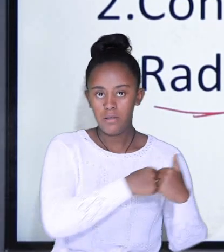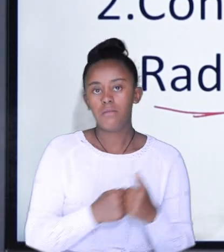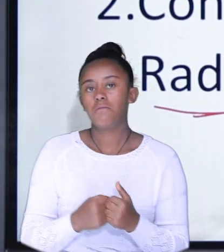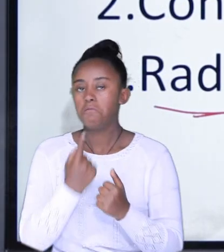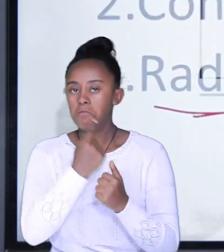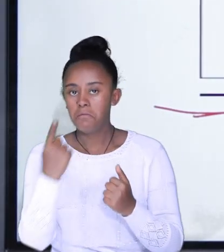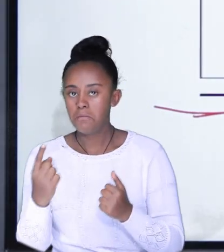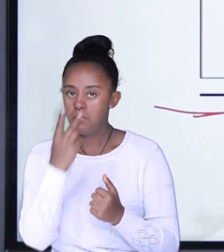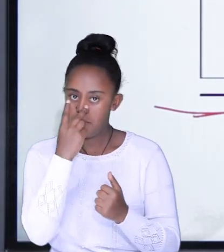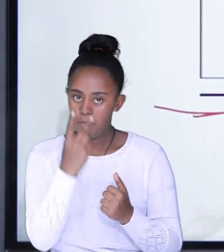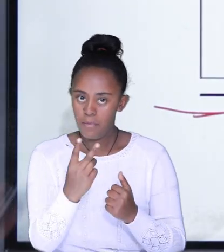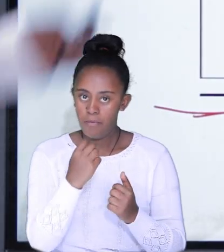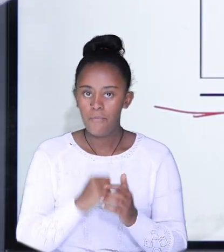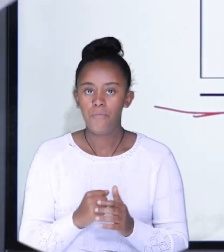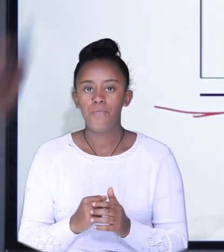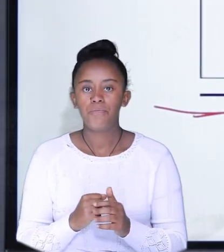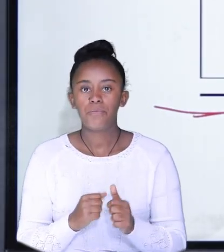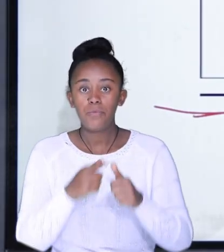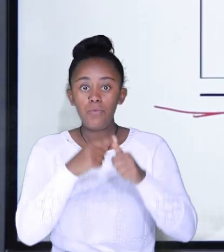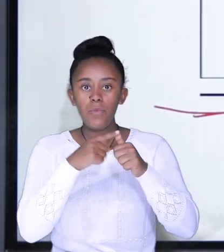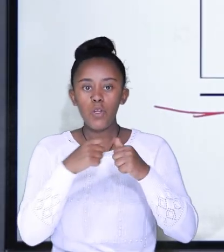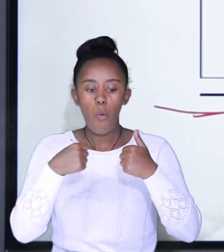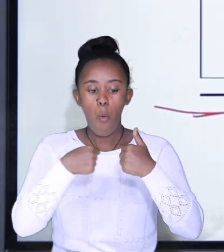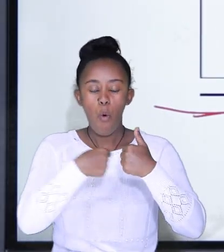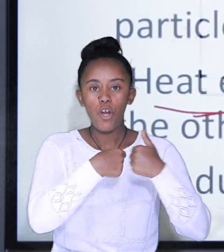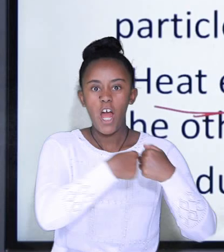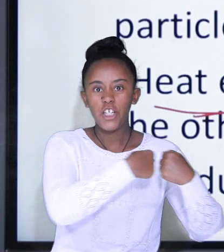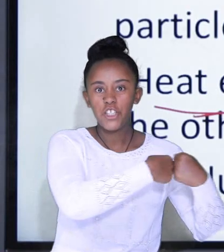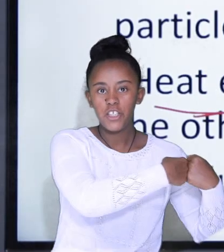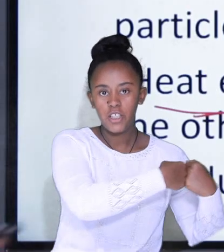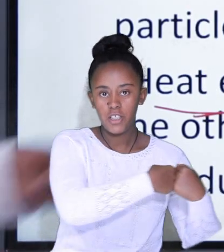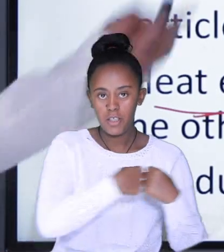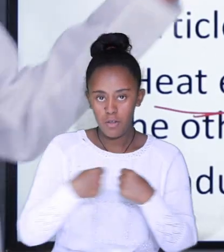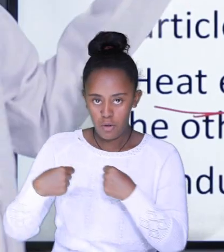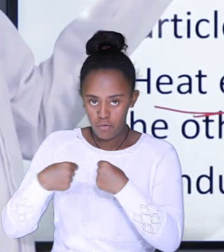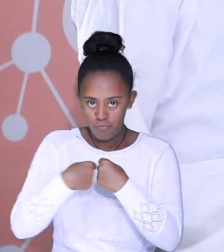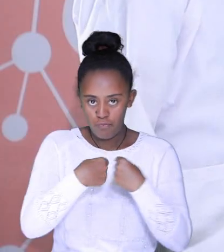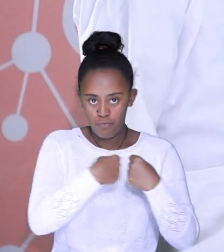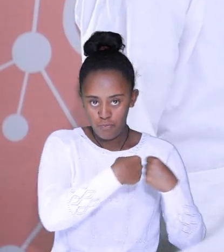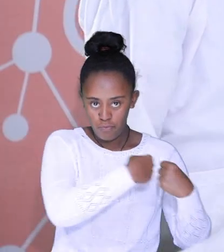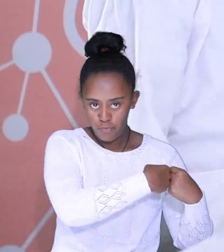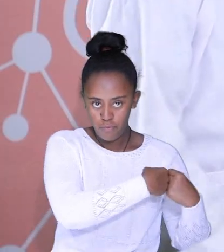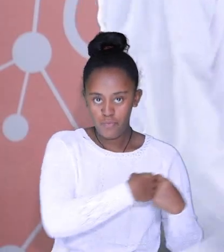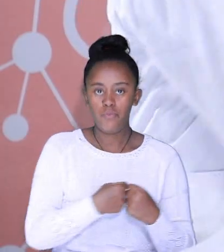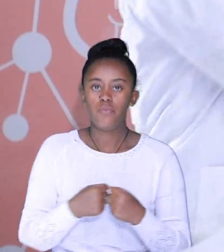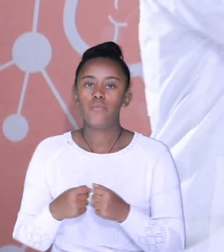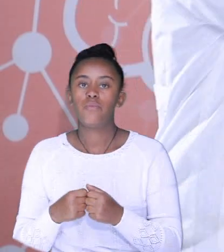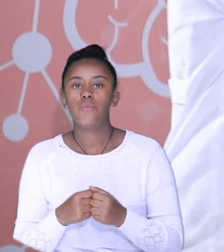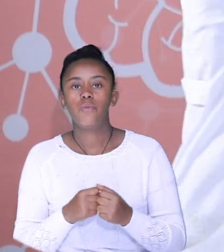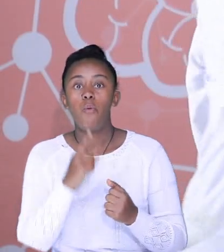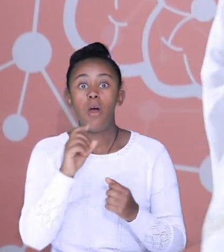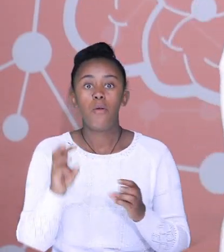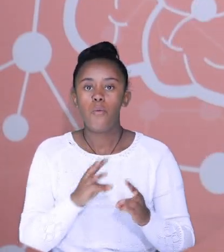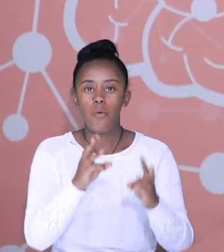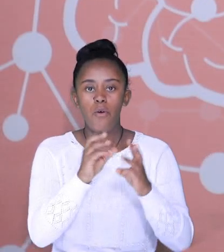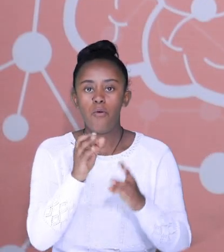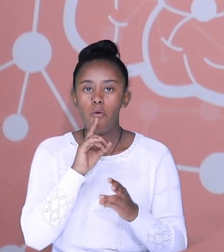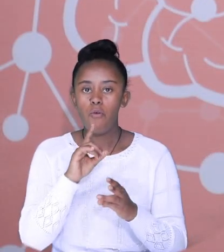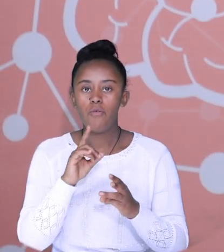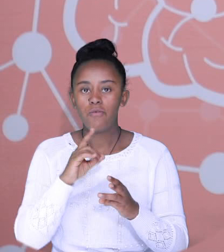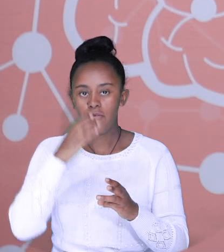this. Conduction. conduction is one way of heat